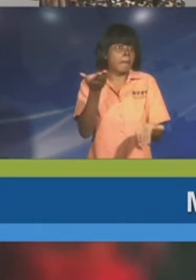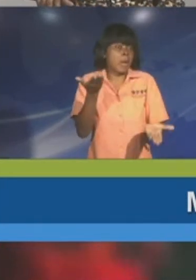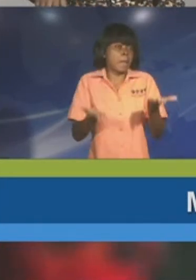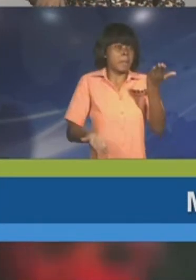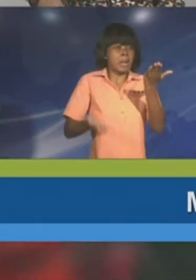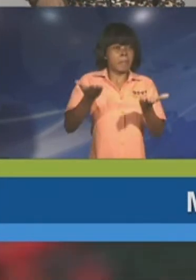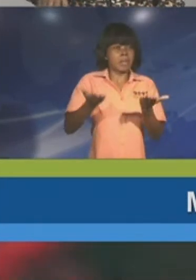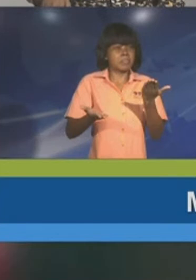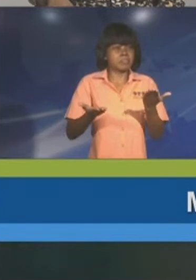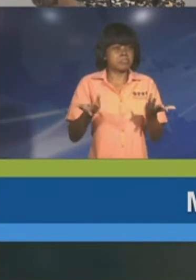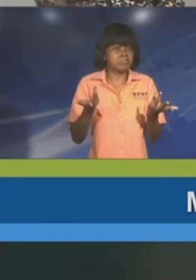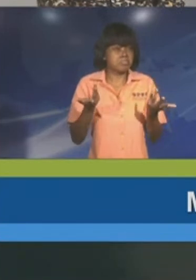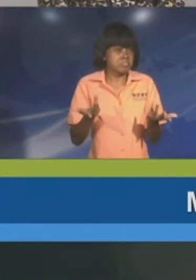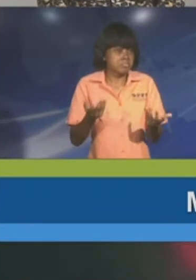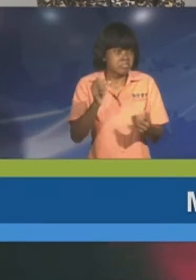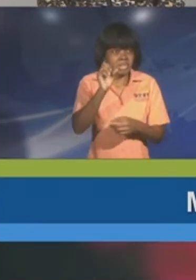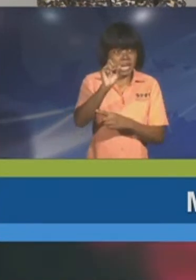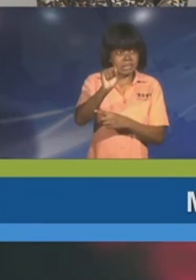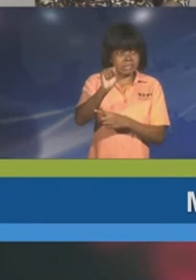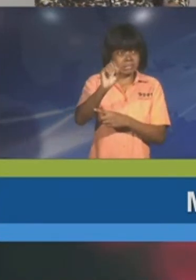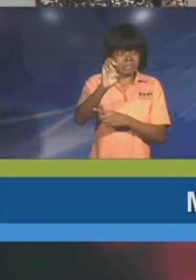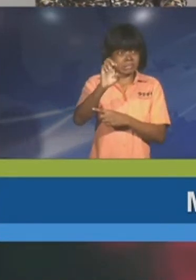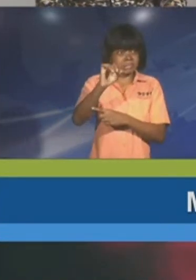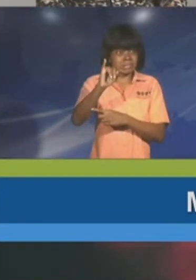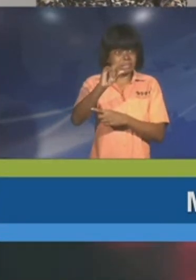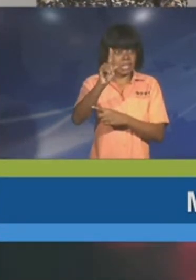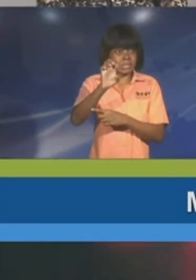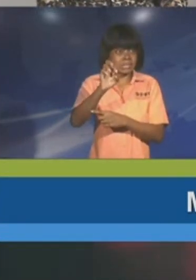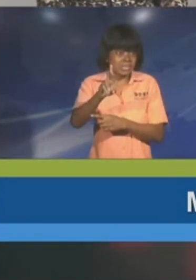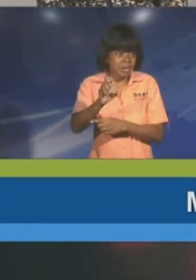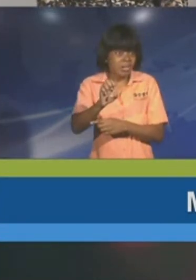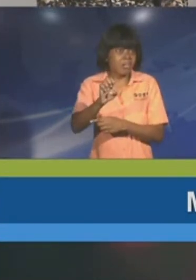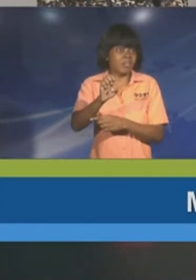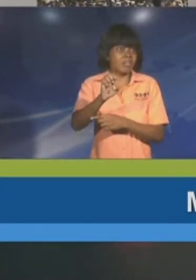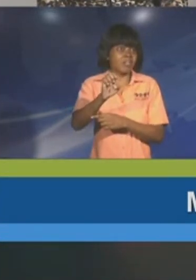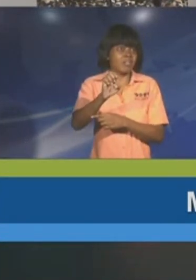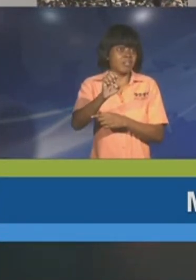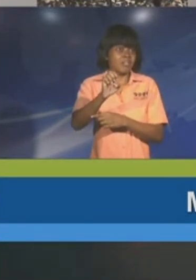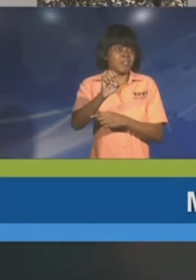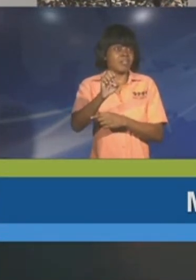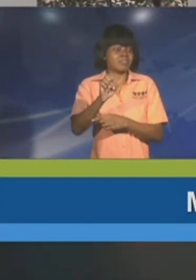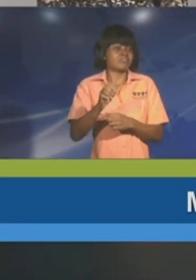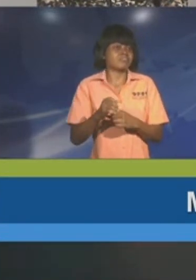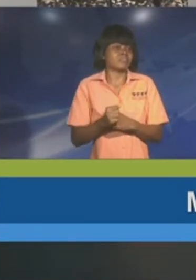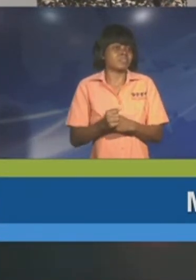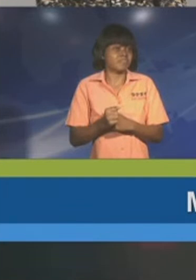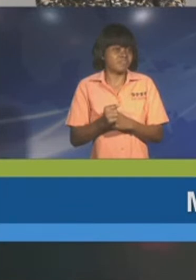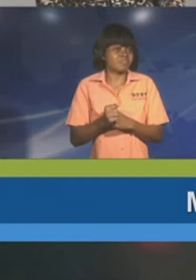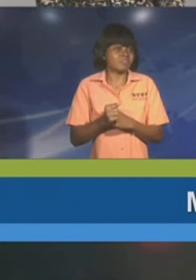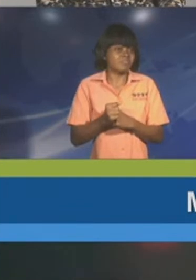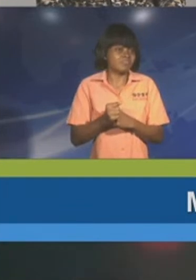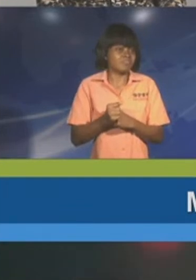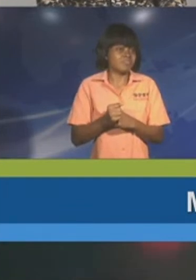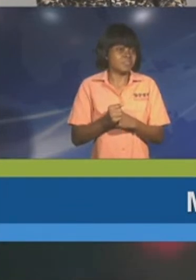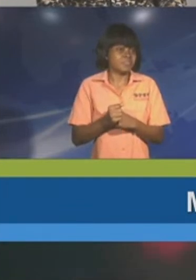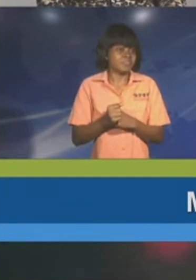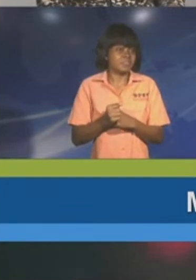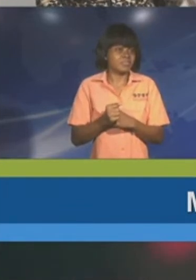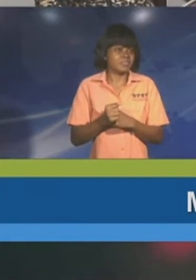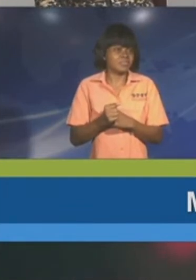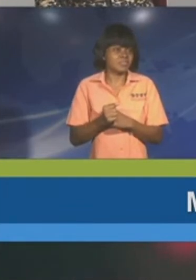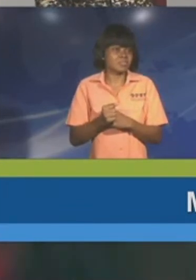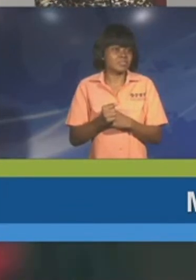it's not been primarily secondary to COVID. And that's been the trend so far since February this year. Next slide,